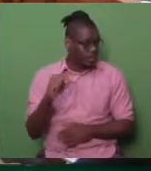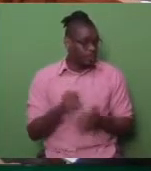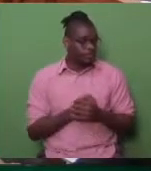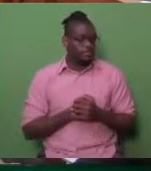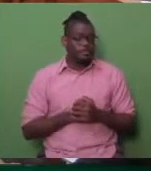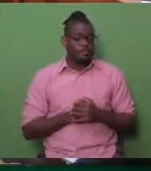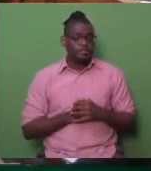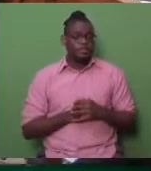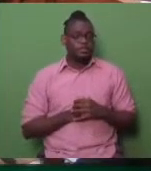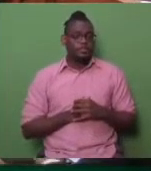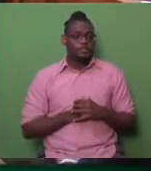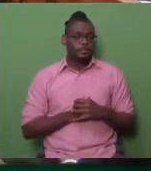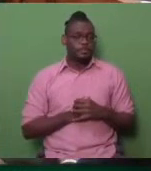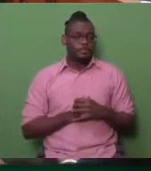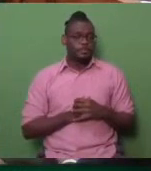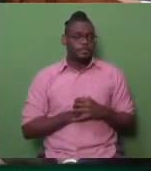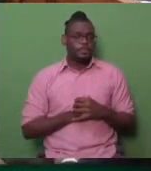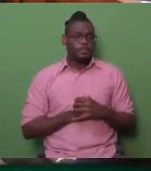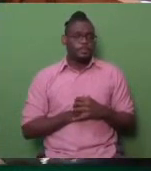Now,